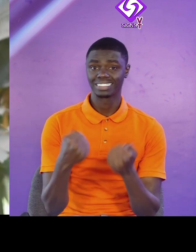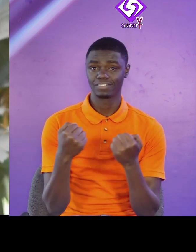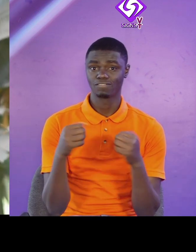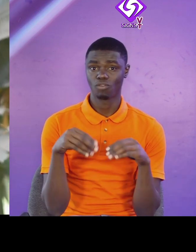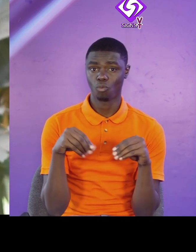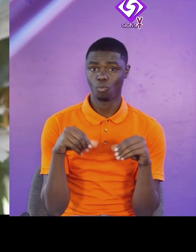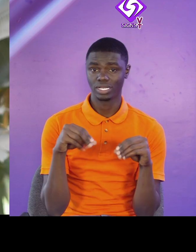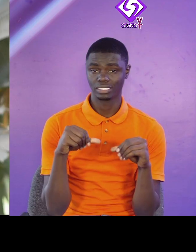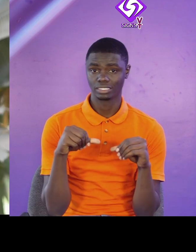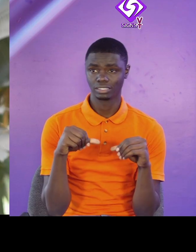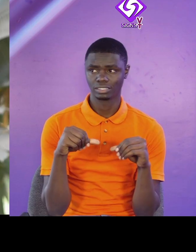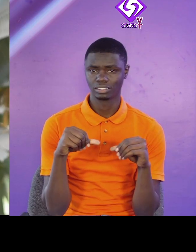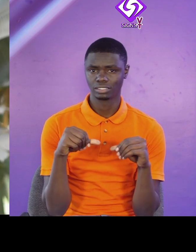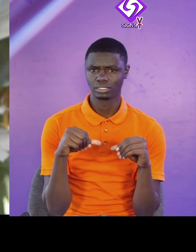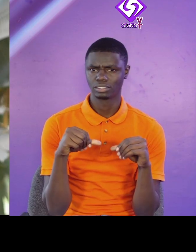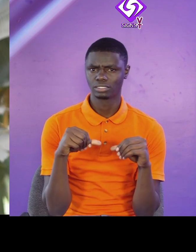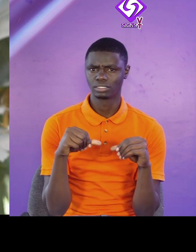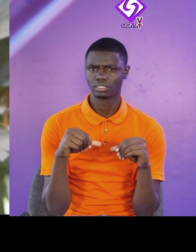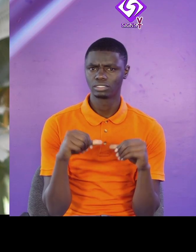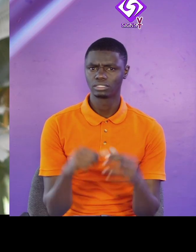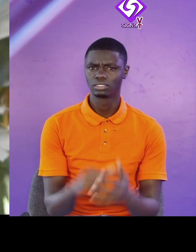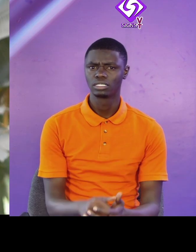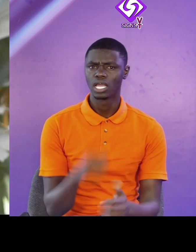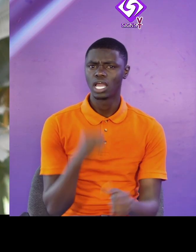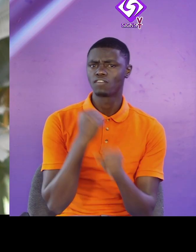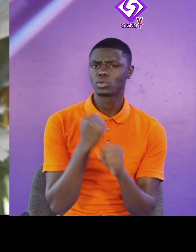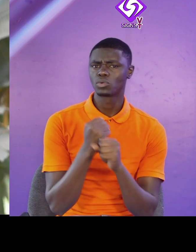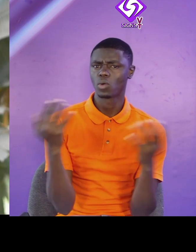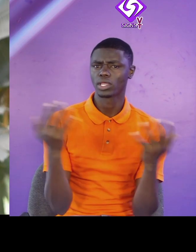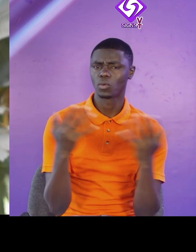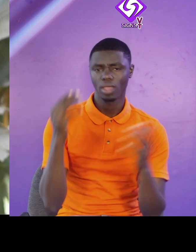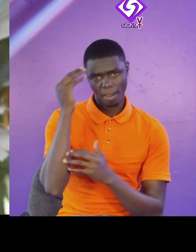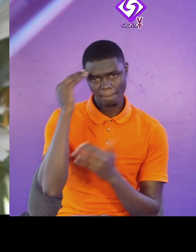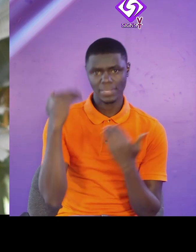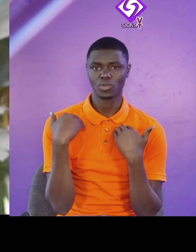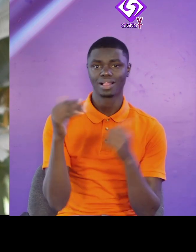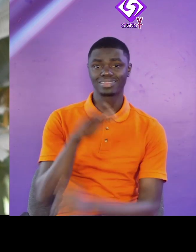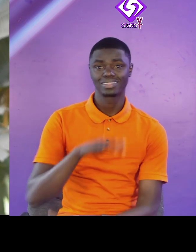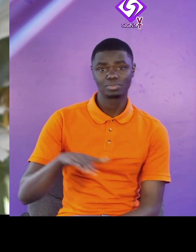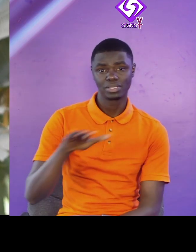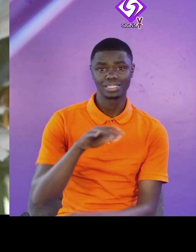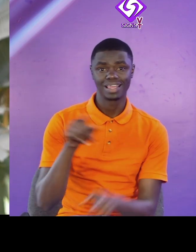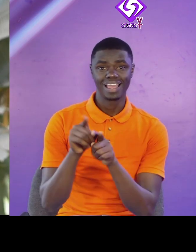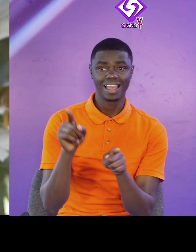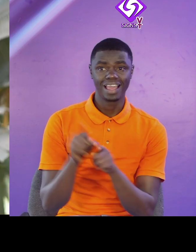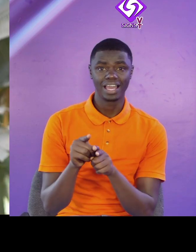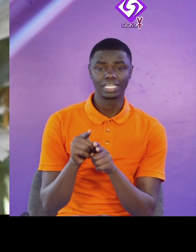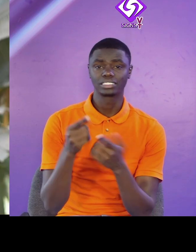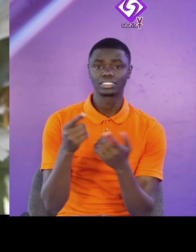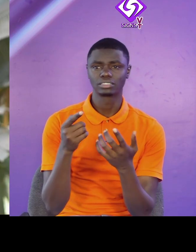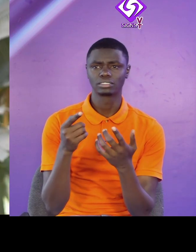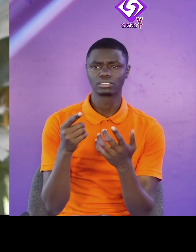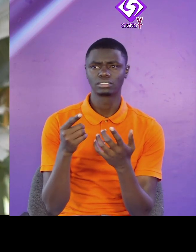I have been working in the mental health space as a mental health nurse, or what